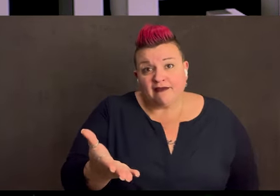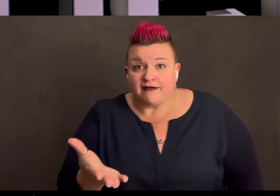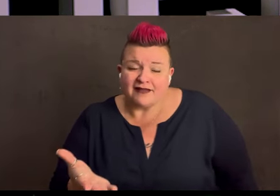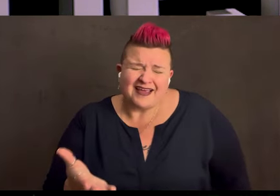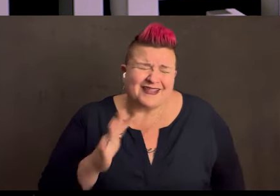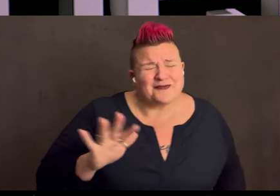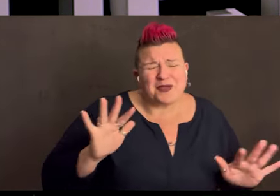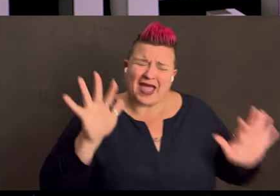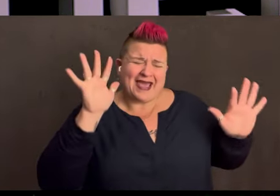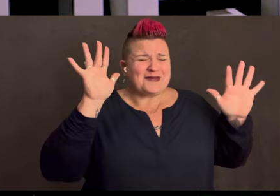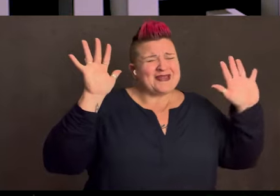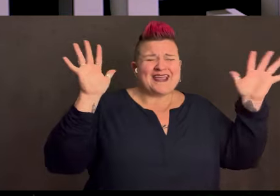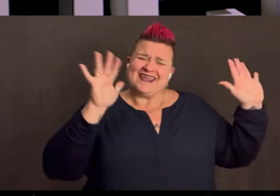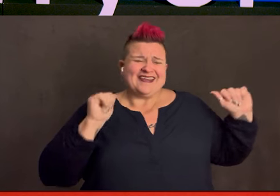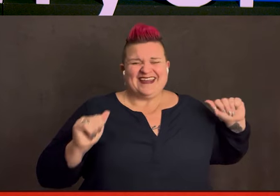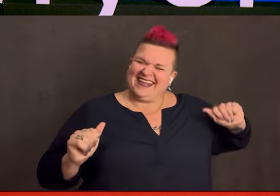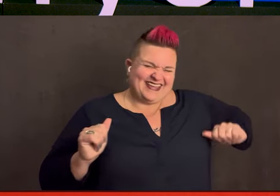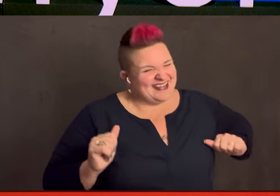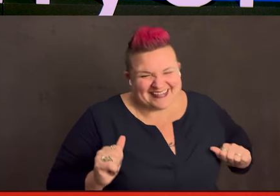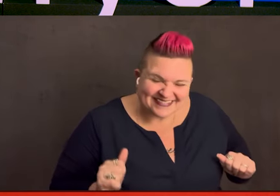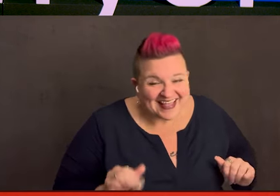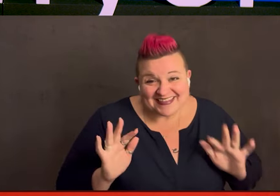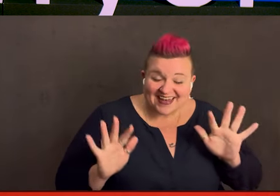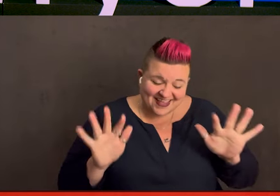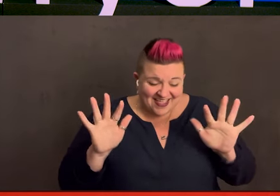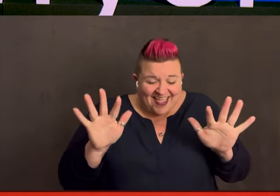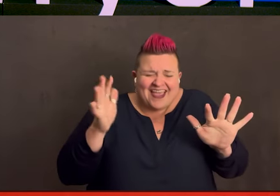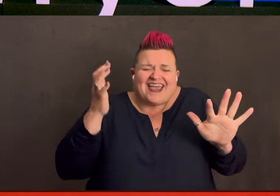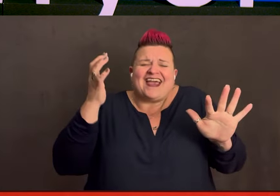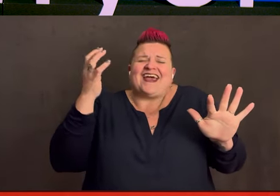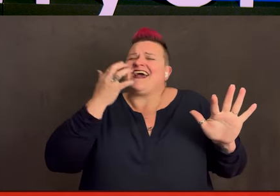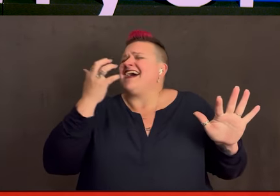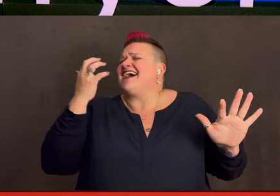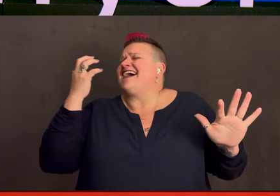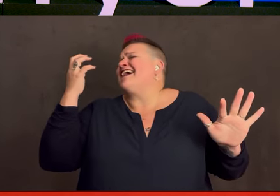diseducation. Love of a baby.